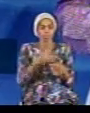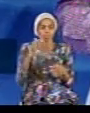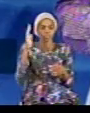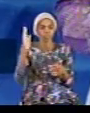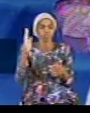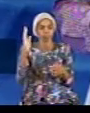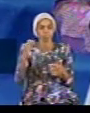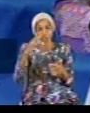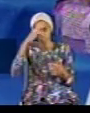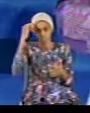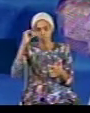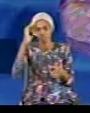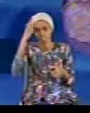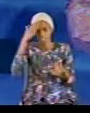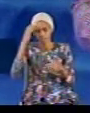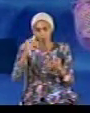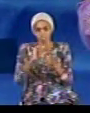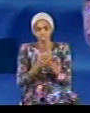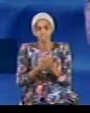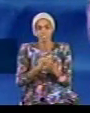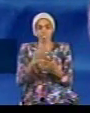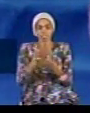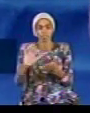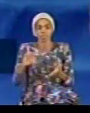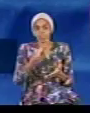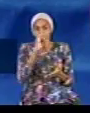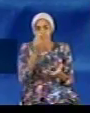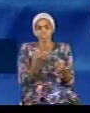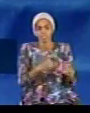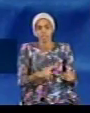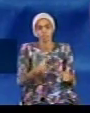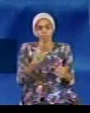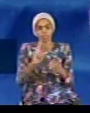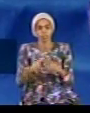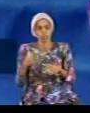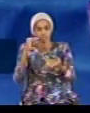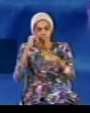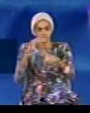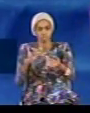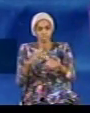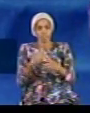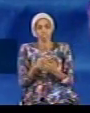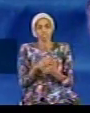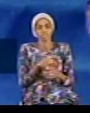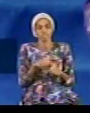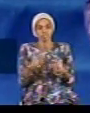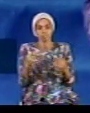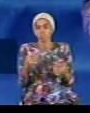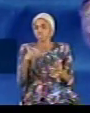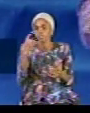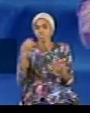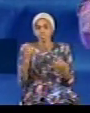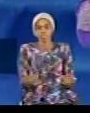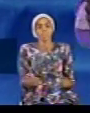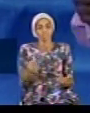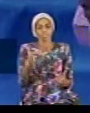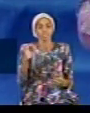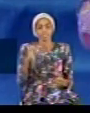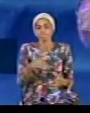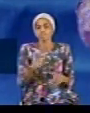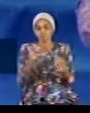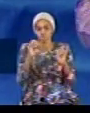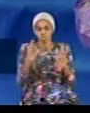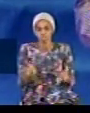me. Since maybe yesterday, but today I can understand that I'm now okay. I can talk.